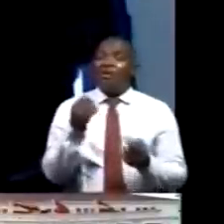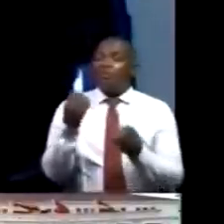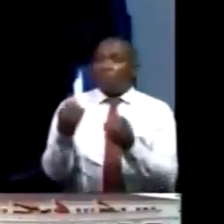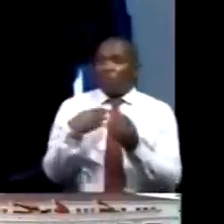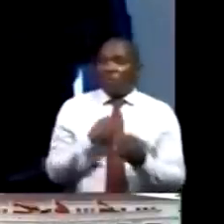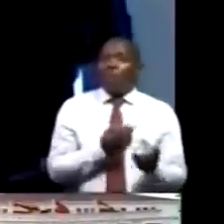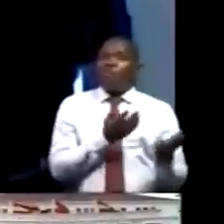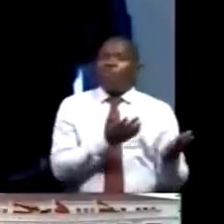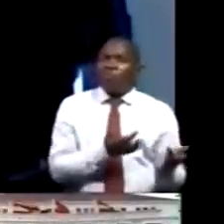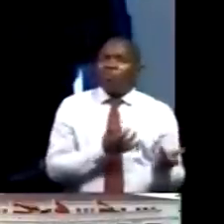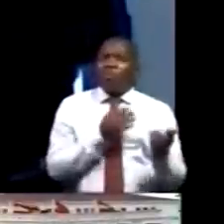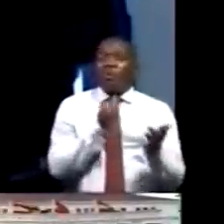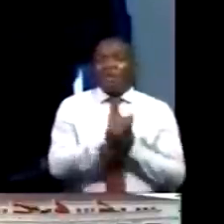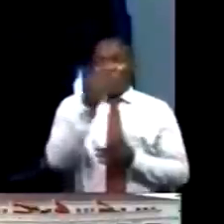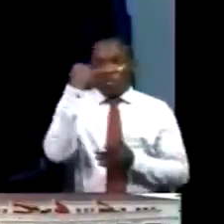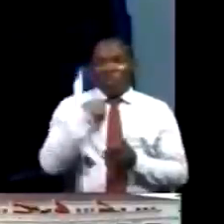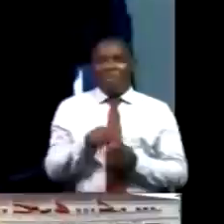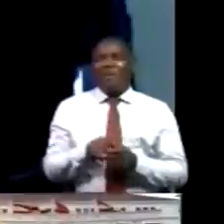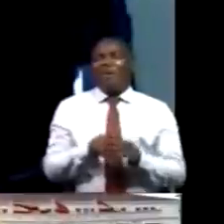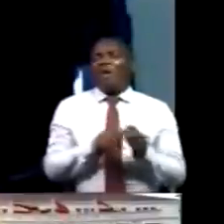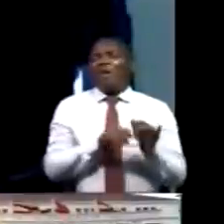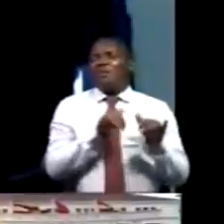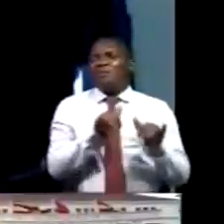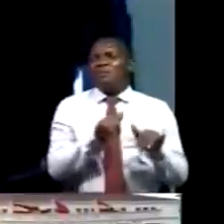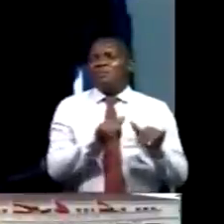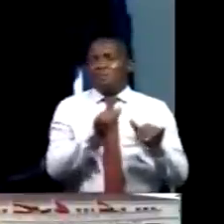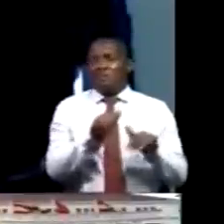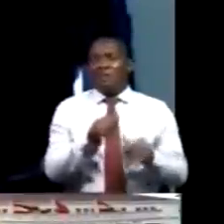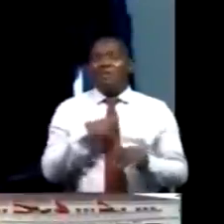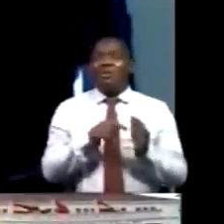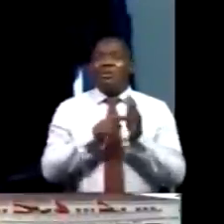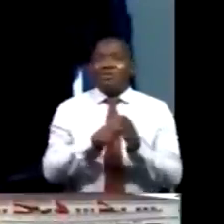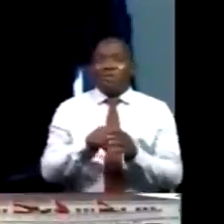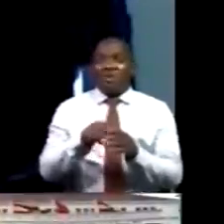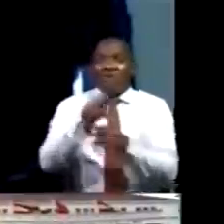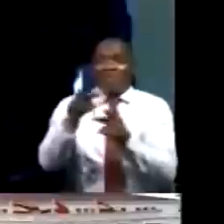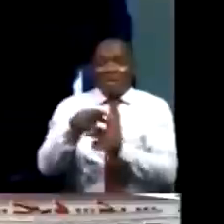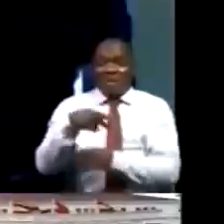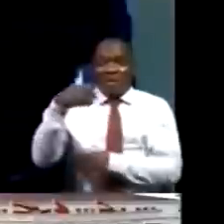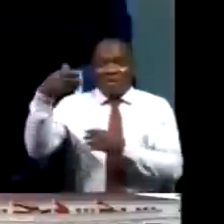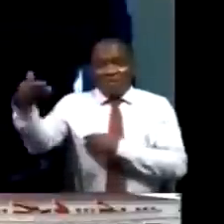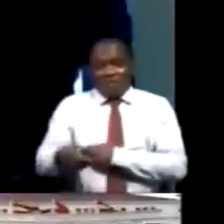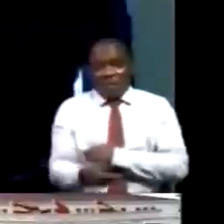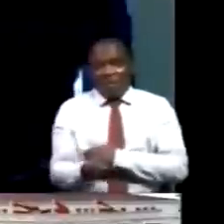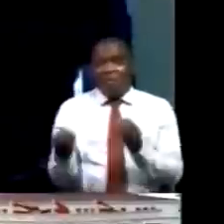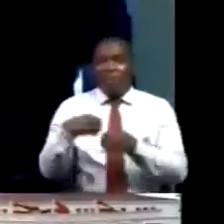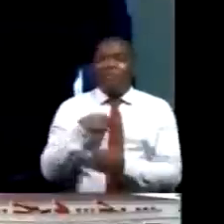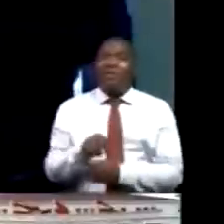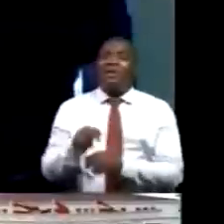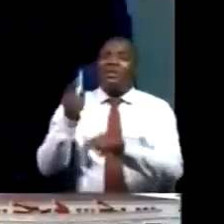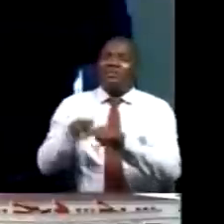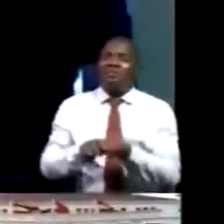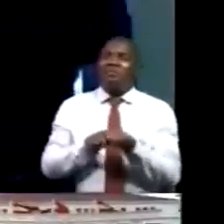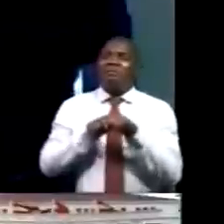I was told to wait, and it was for that reason that I was shown the reception area to her office, and I kept on waiting